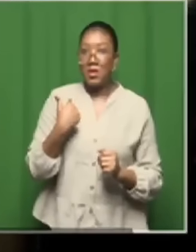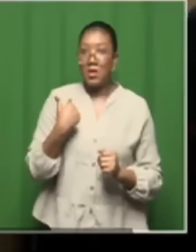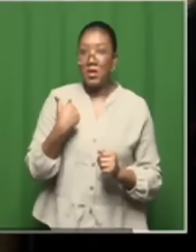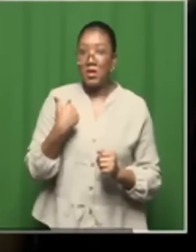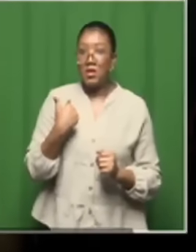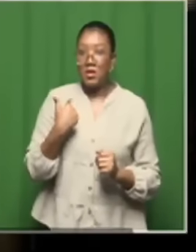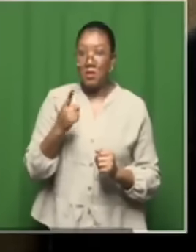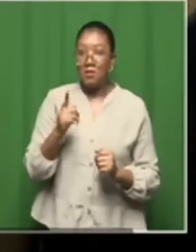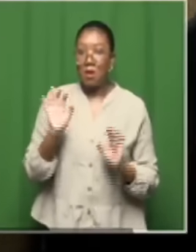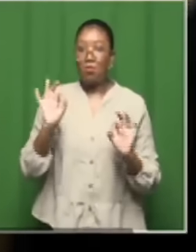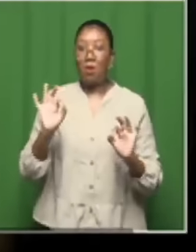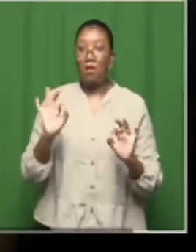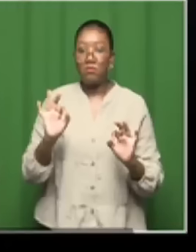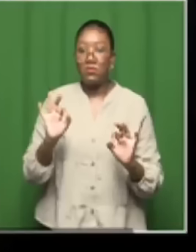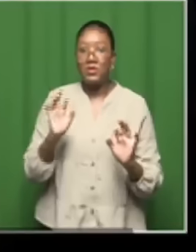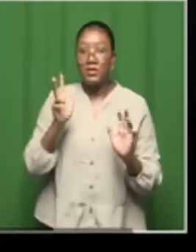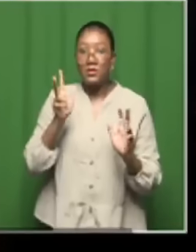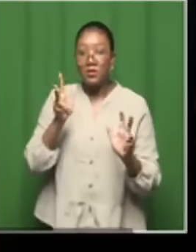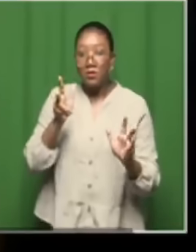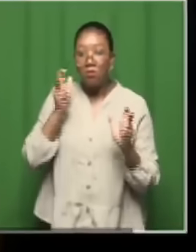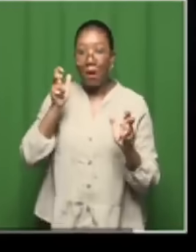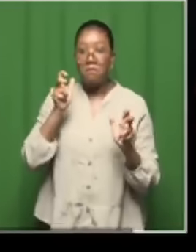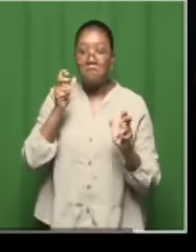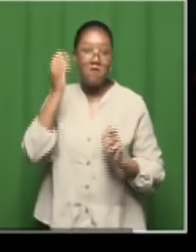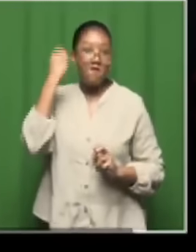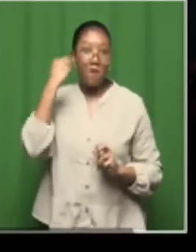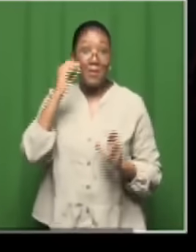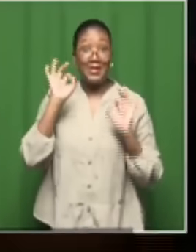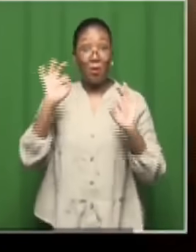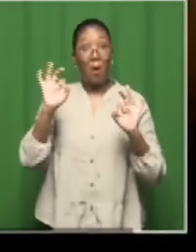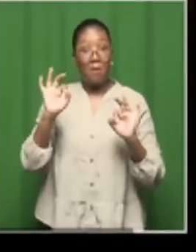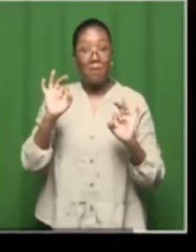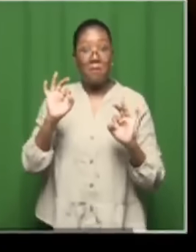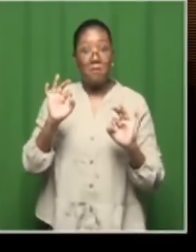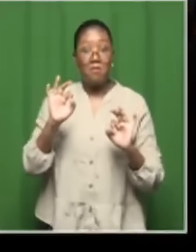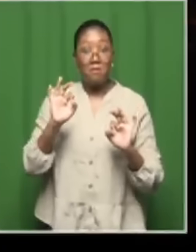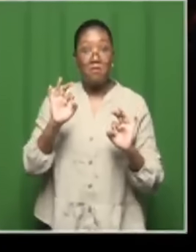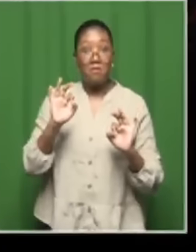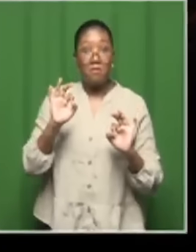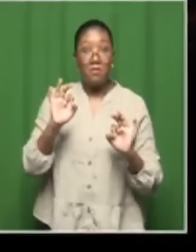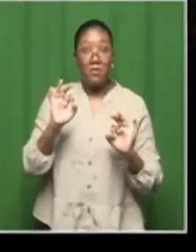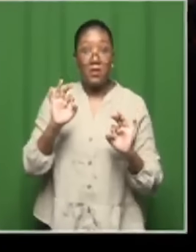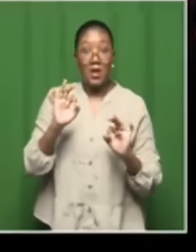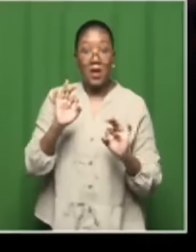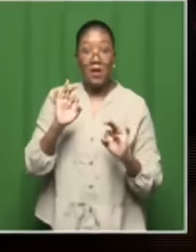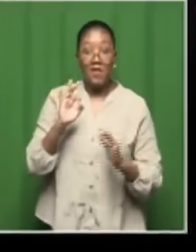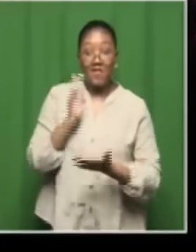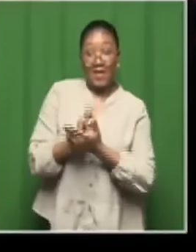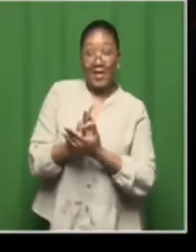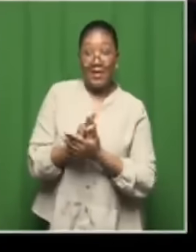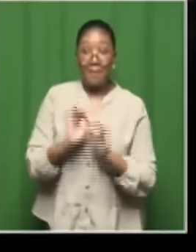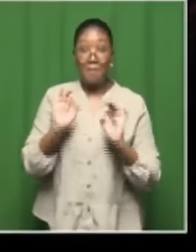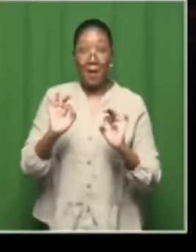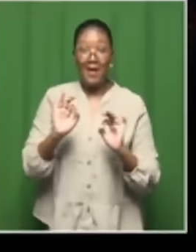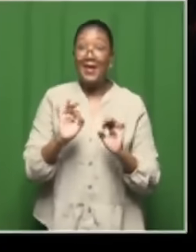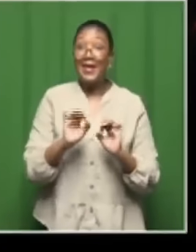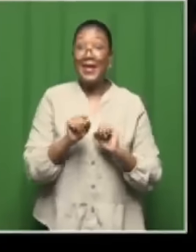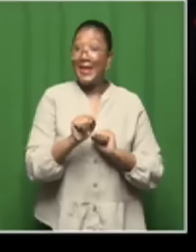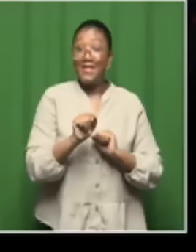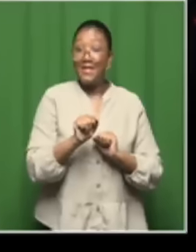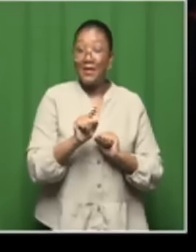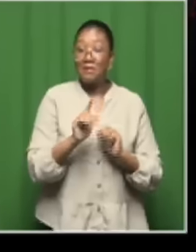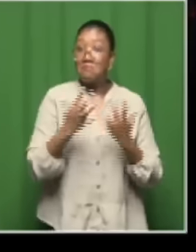till it is calibrated correctly. If it happens, it is faulty. It won't allow us to